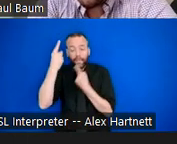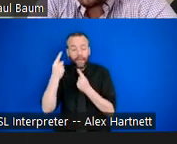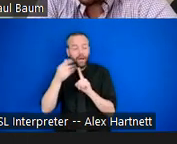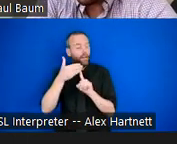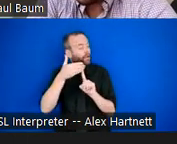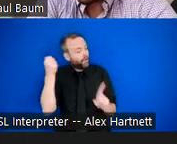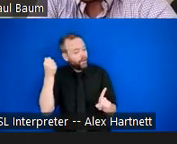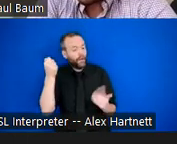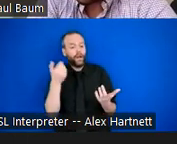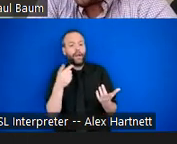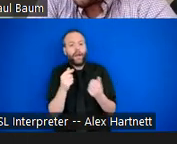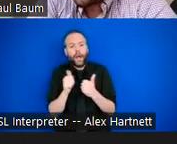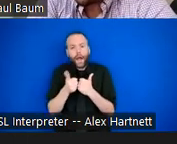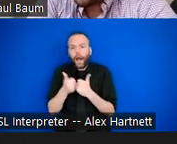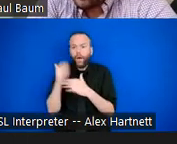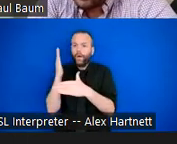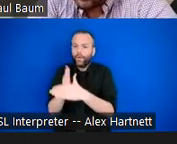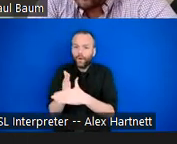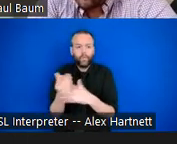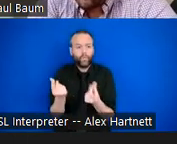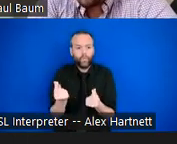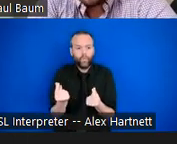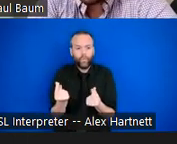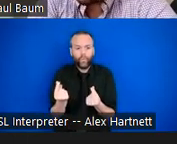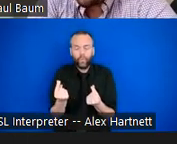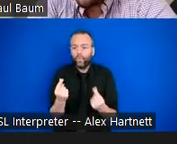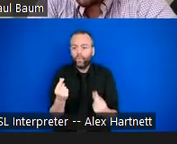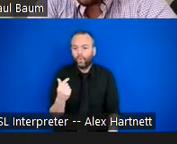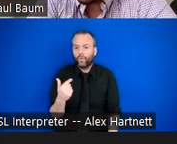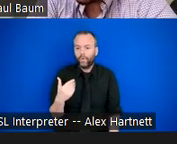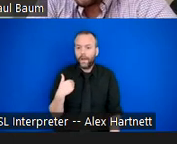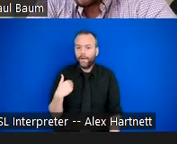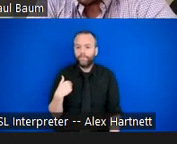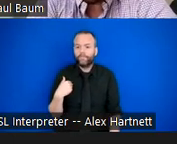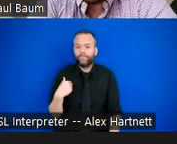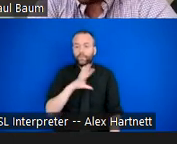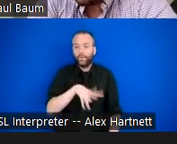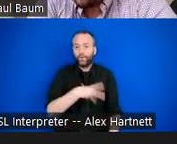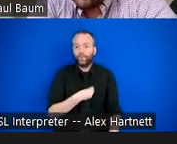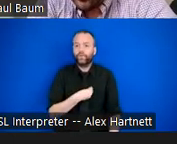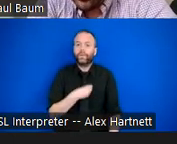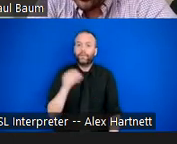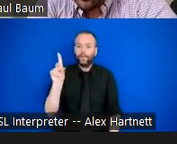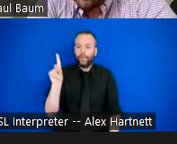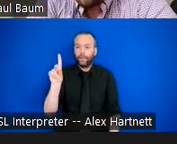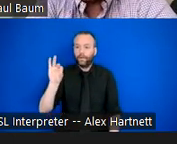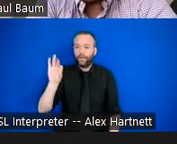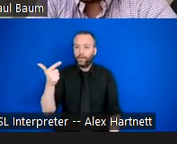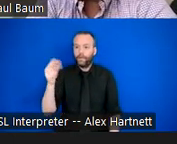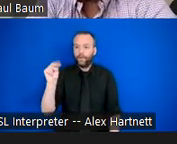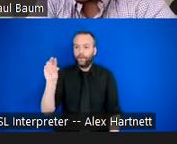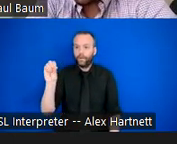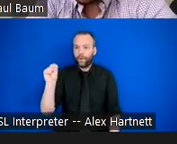CBT, transdiagnostic for LGBTQ. That is a newer training that I believe is very good.